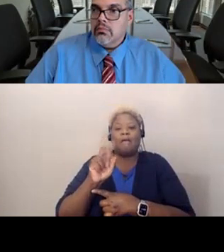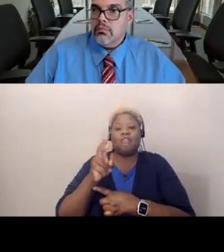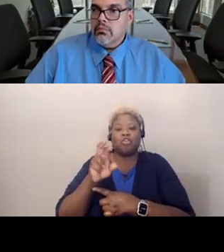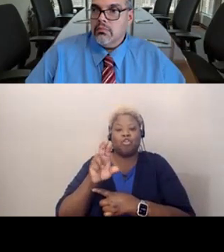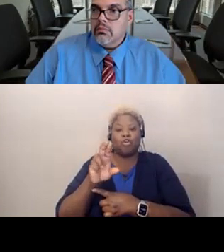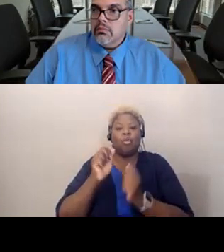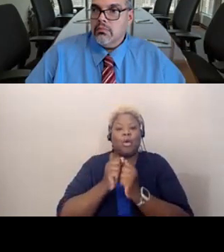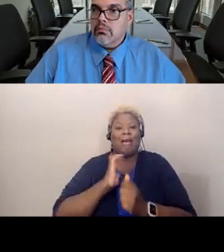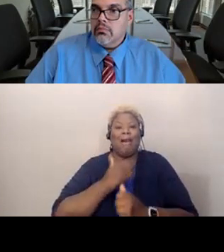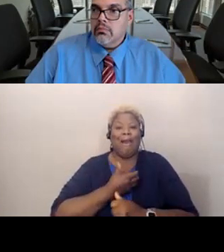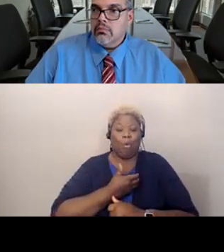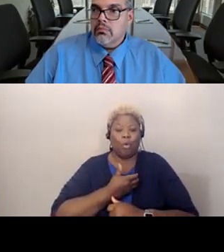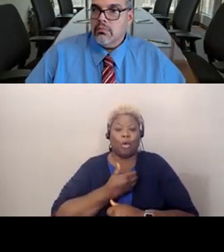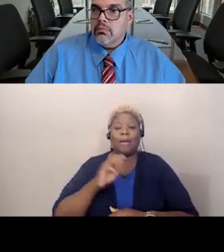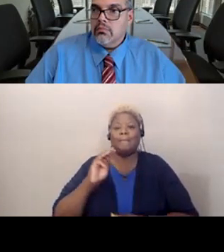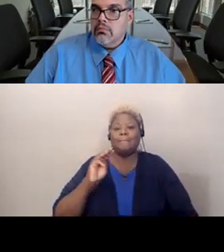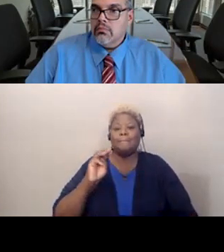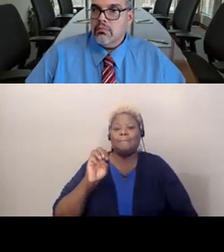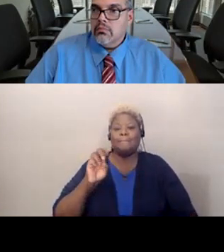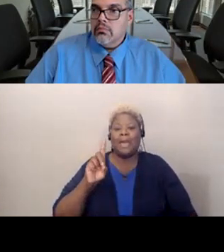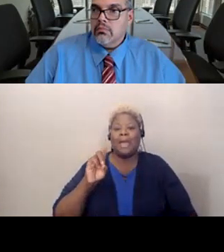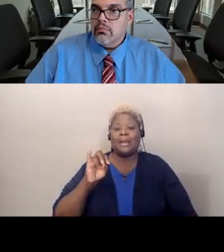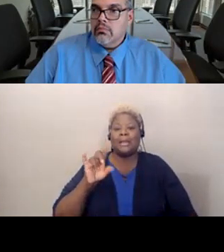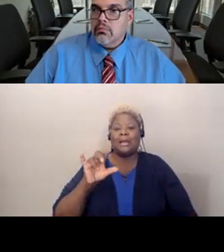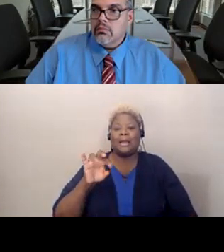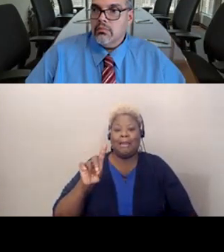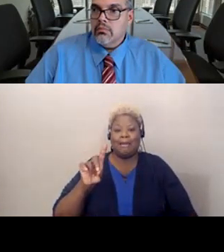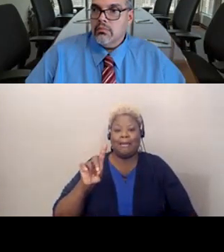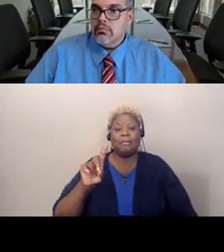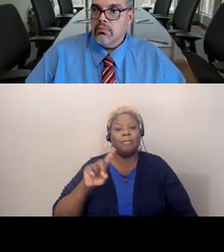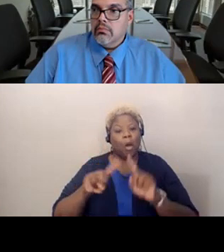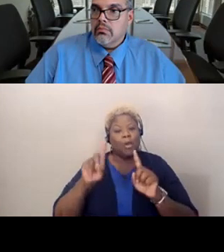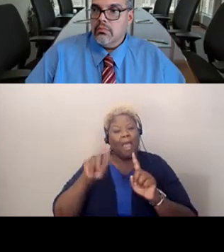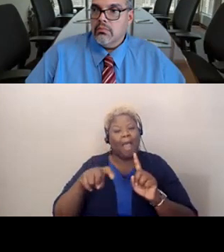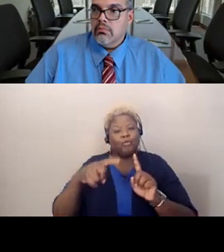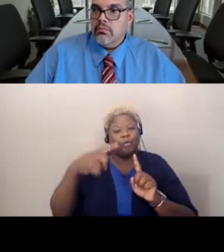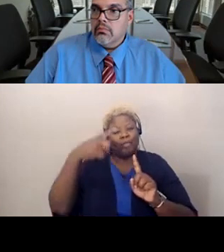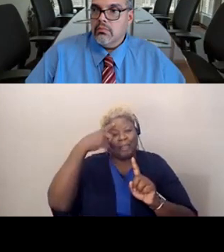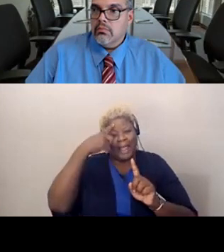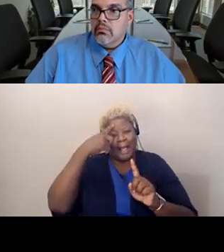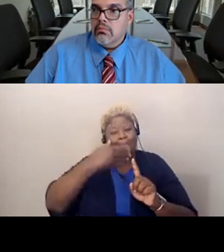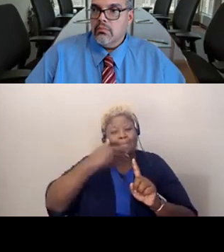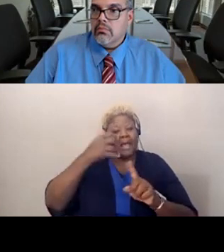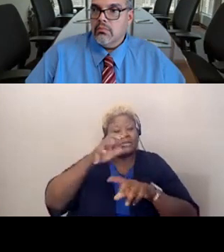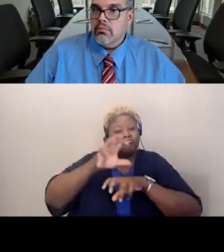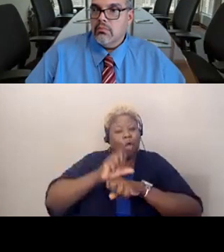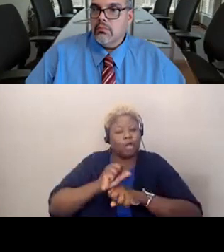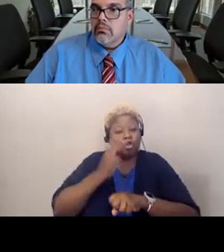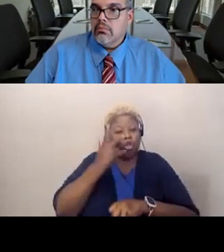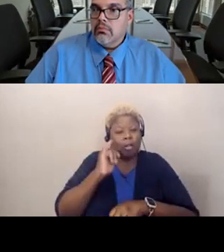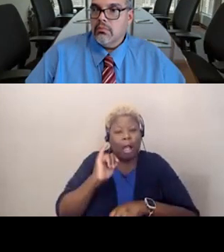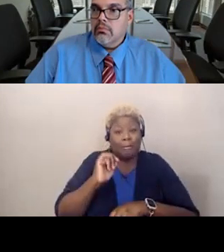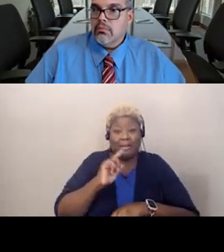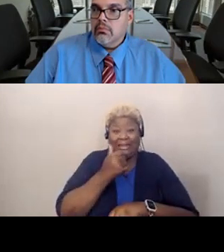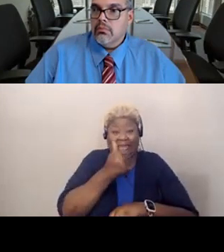Medicaid. So definitely we need to do a deep dive in what best practices look like, but I don't know of anybody